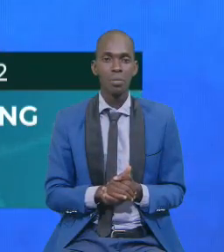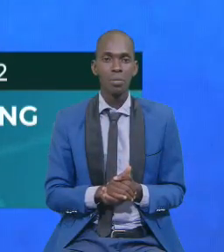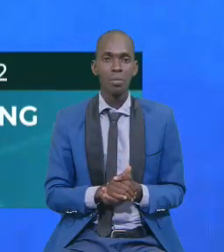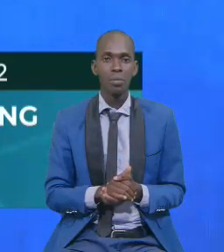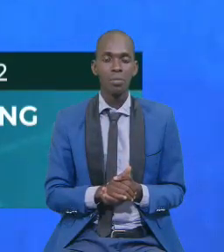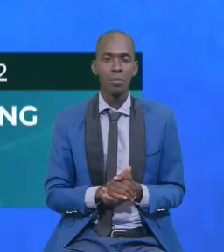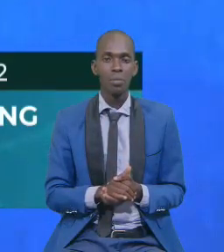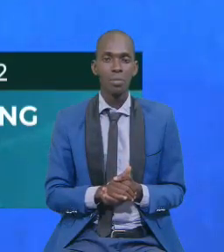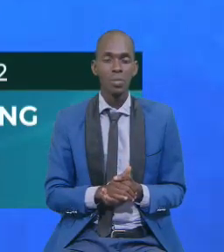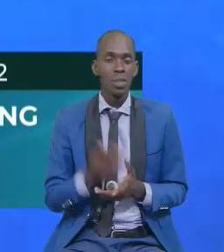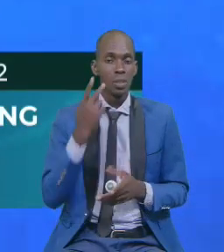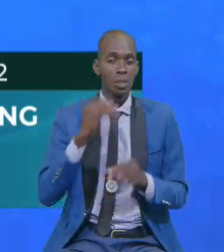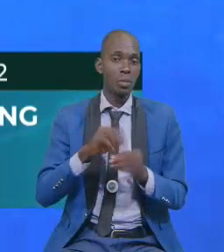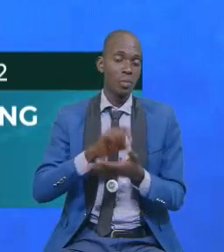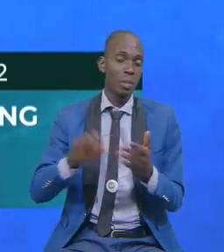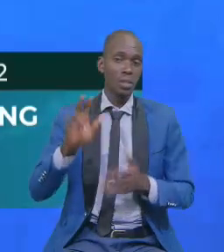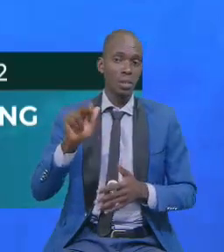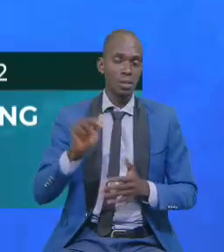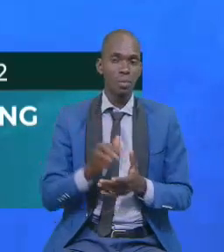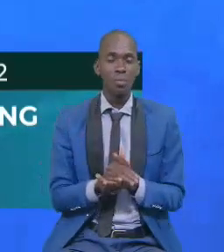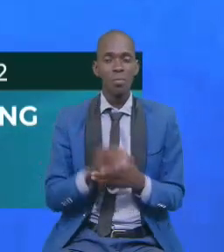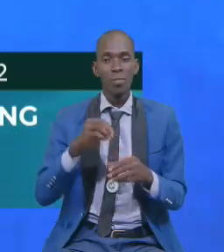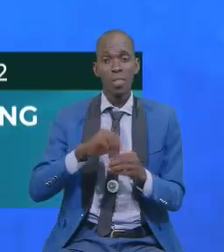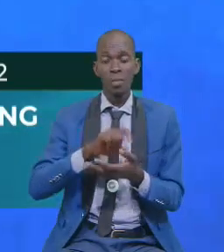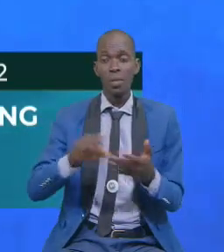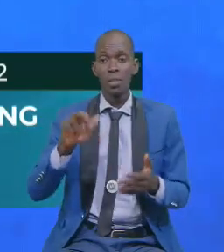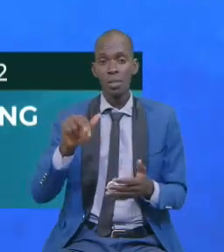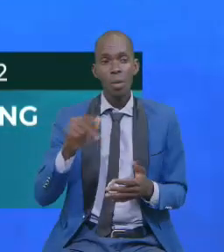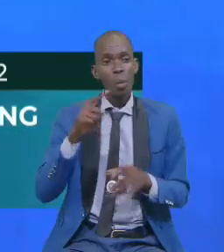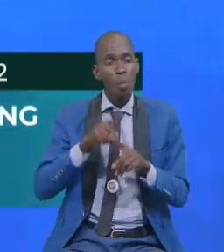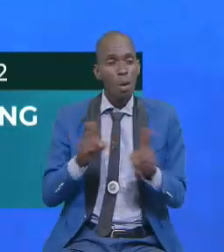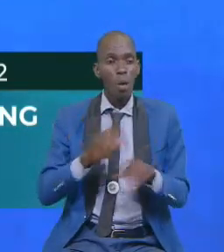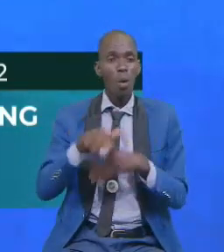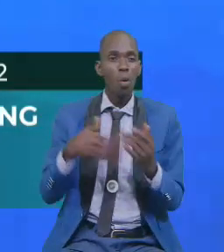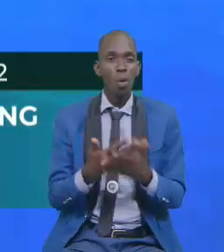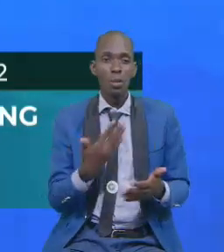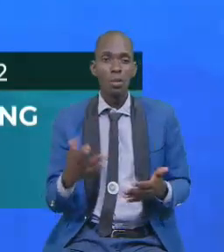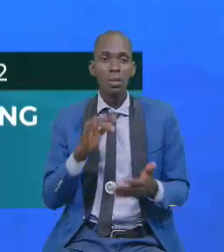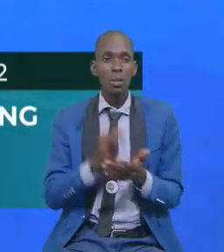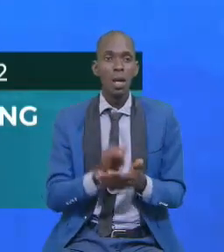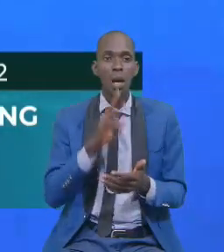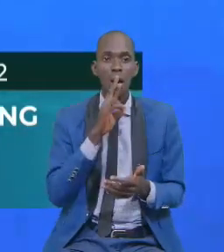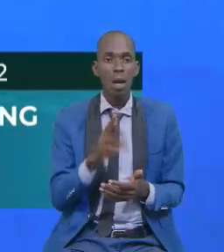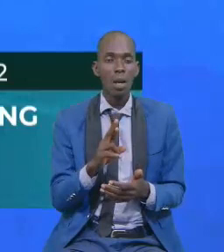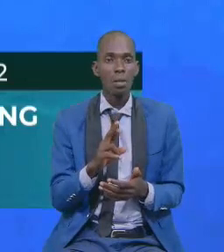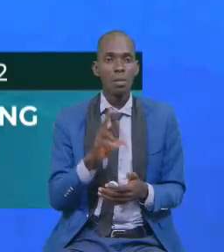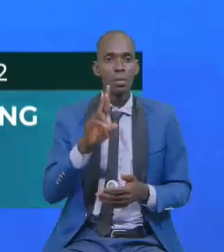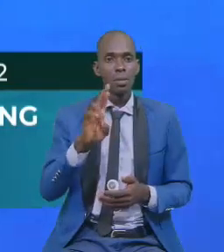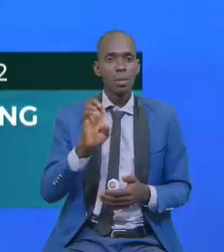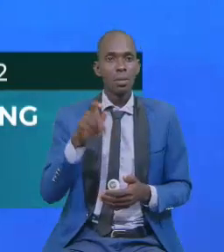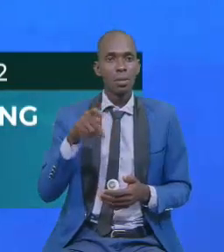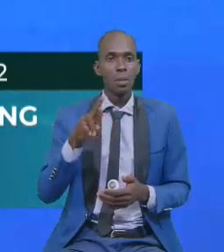Look at verse 13. In verse 13, but all things that are reproved are